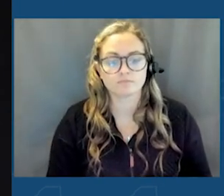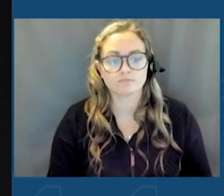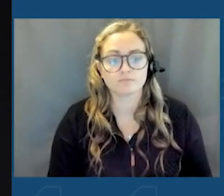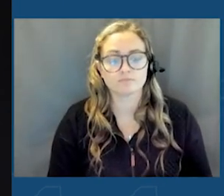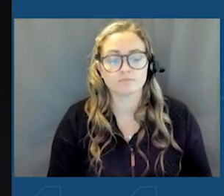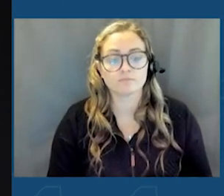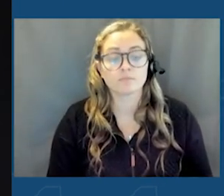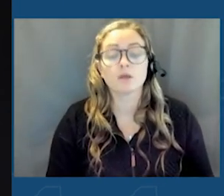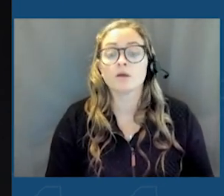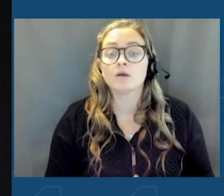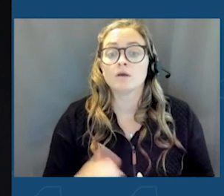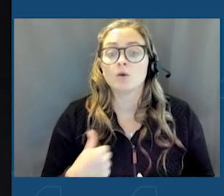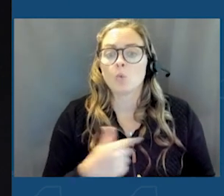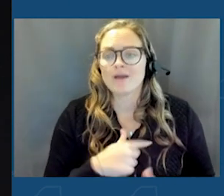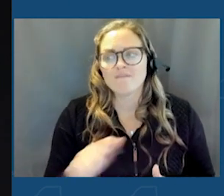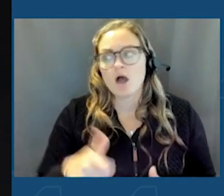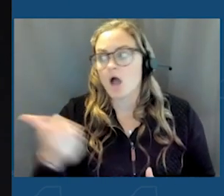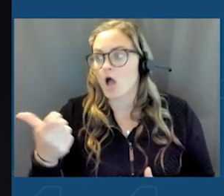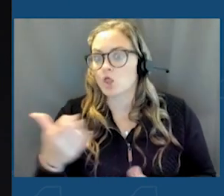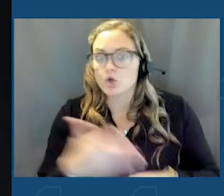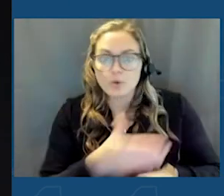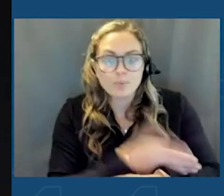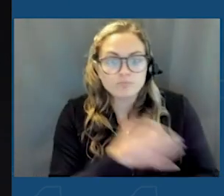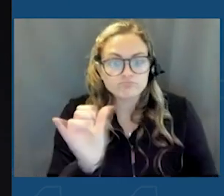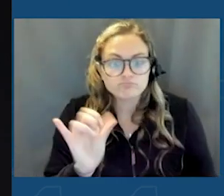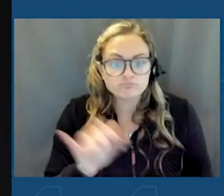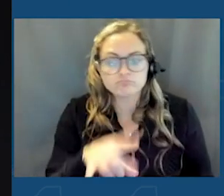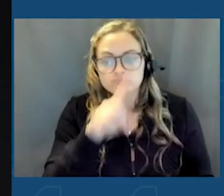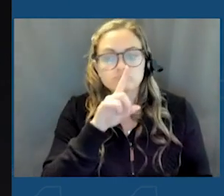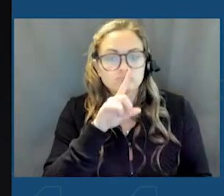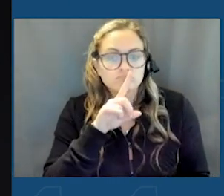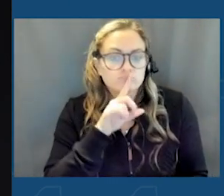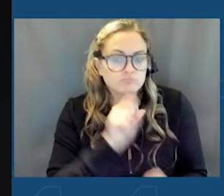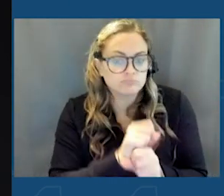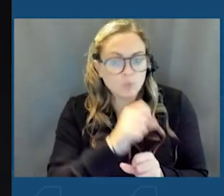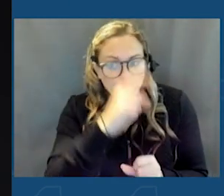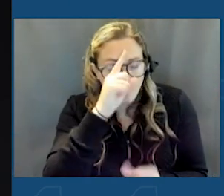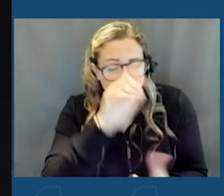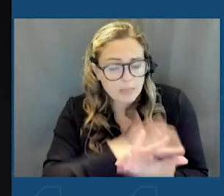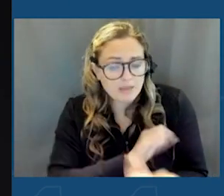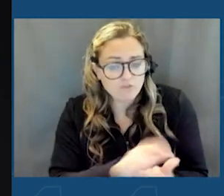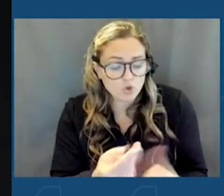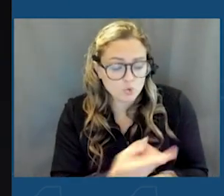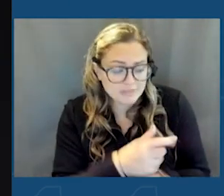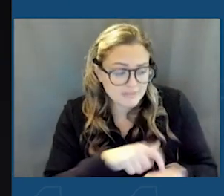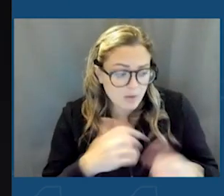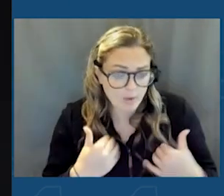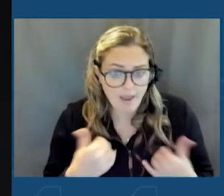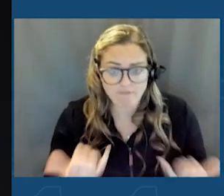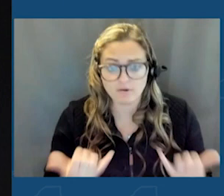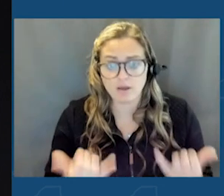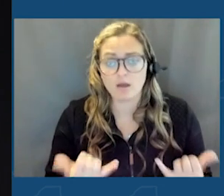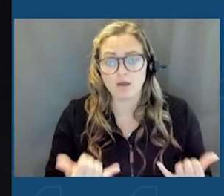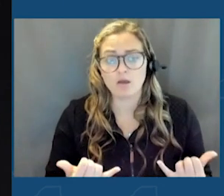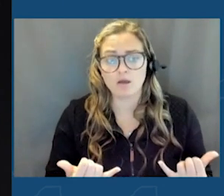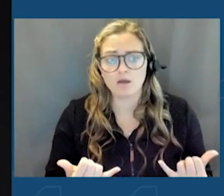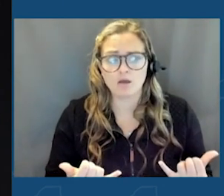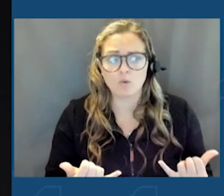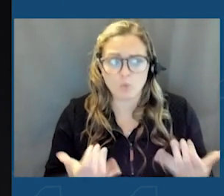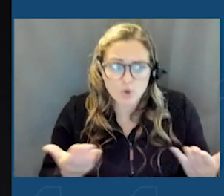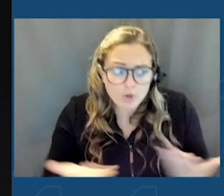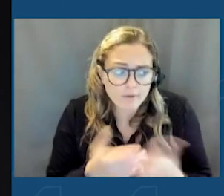We've made a number of other improvements. We really do believe in using the time we have here. I mean, we are stewards of this planet. We have a